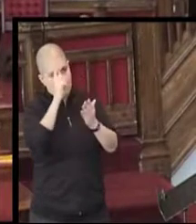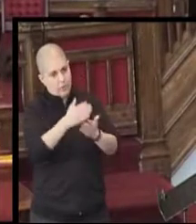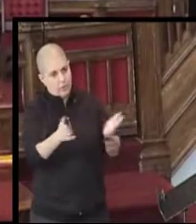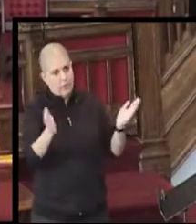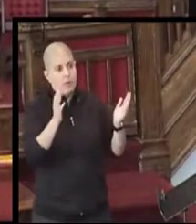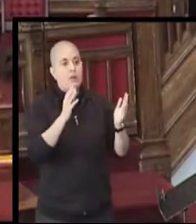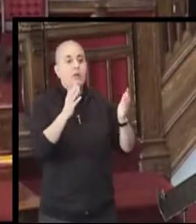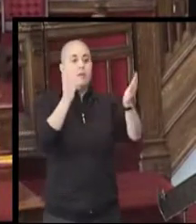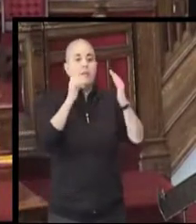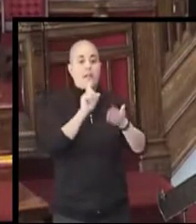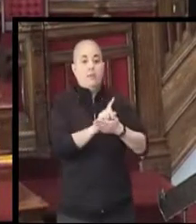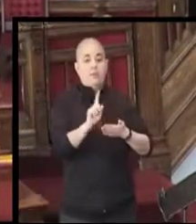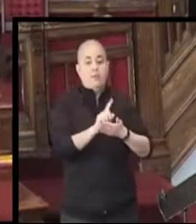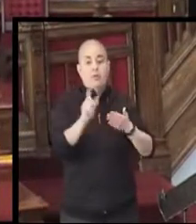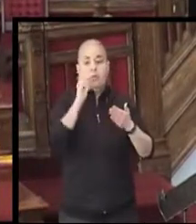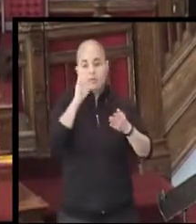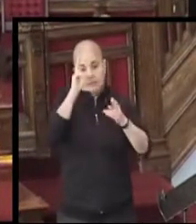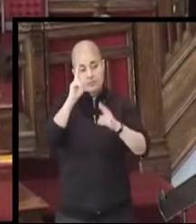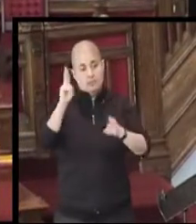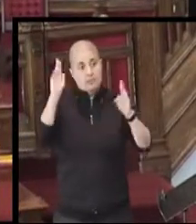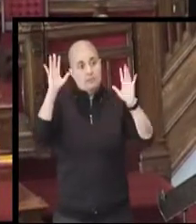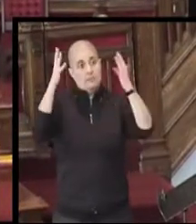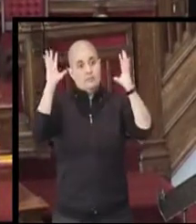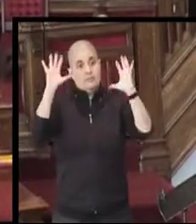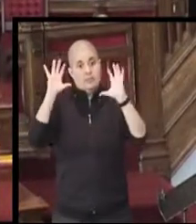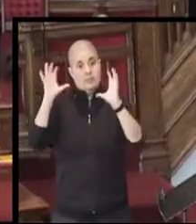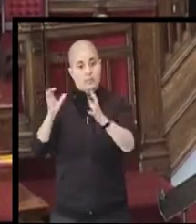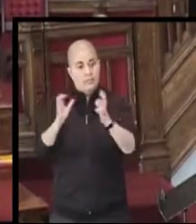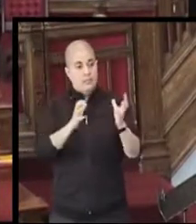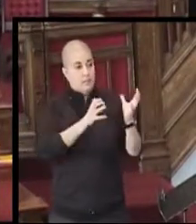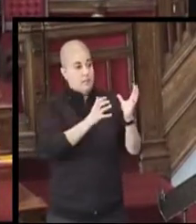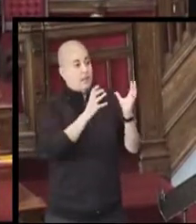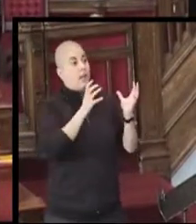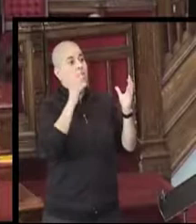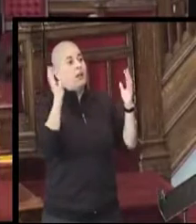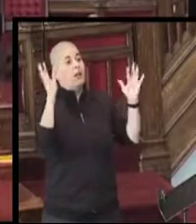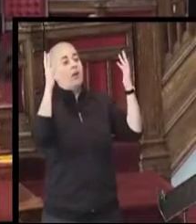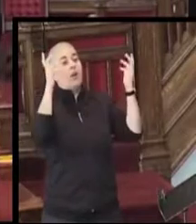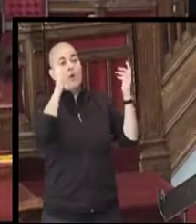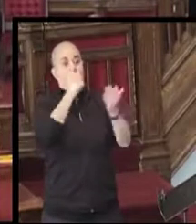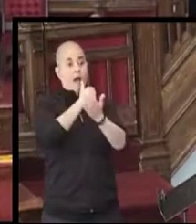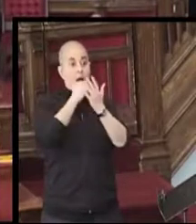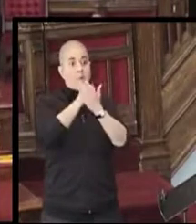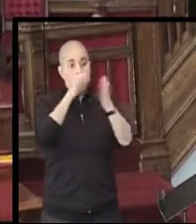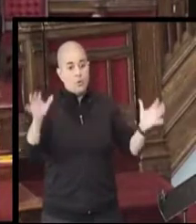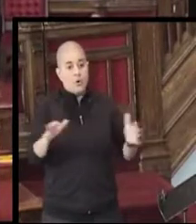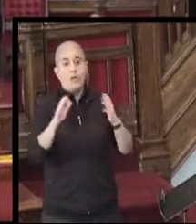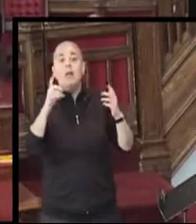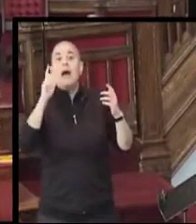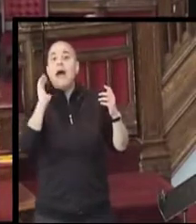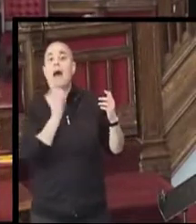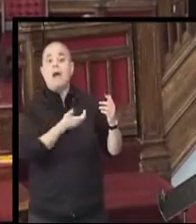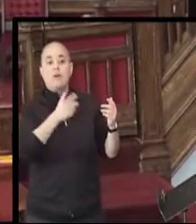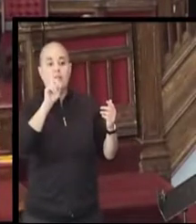who are helping to make community happen. And this week, we ask that you celebrate the ministry of our deacons.